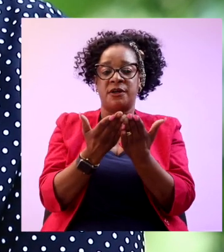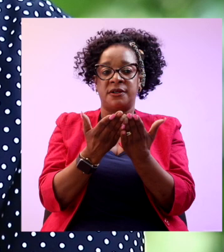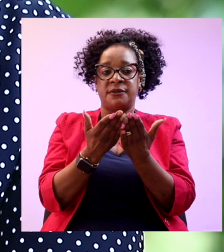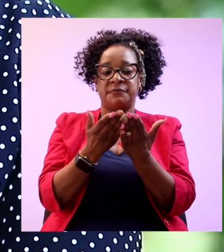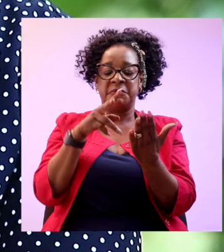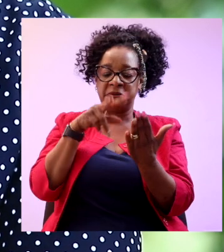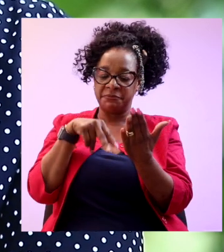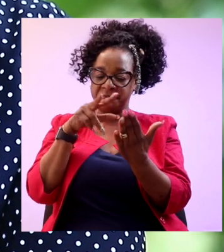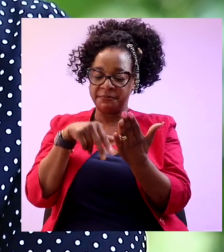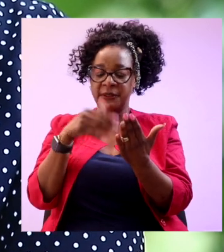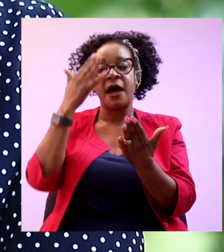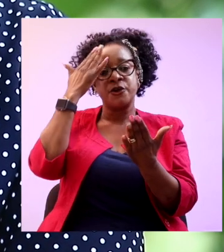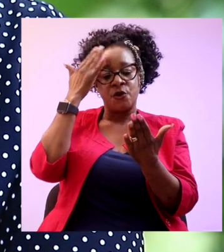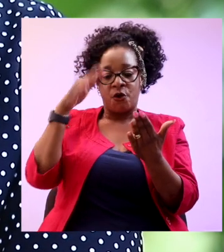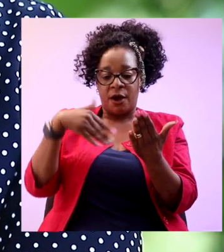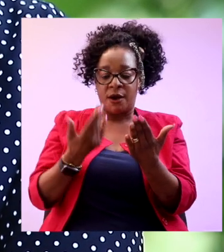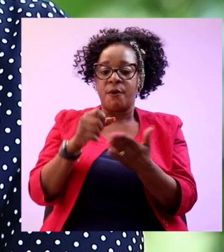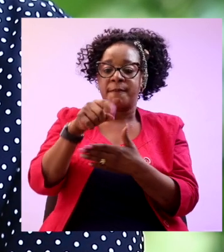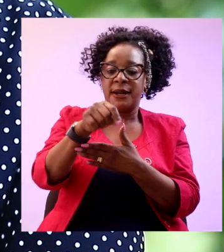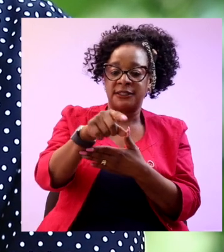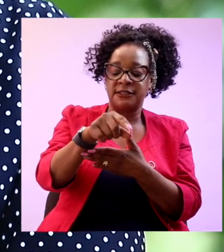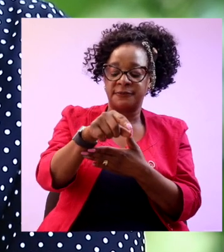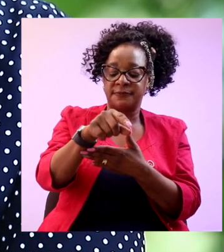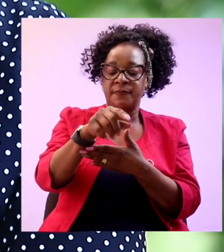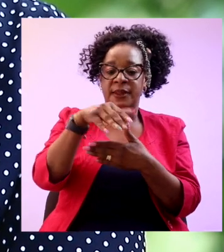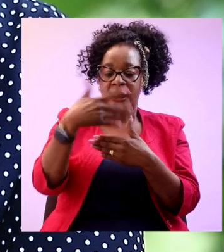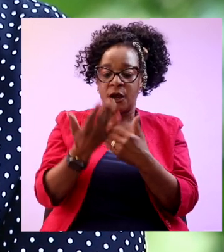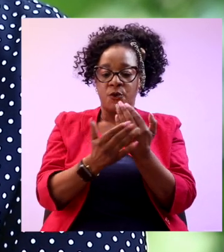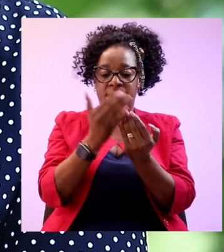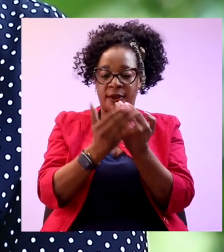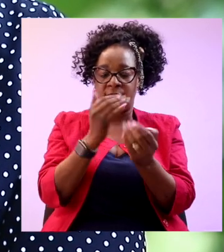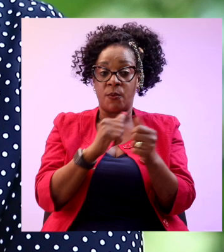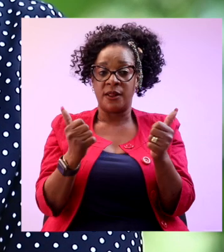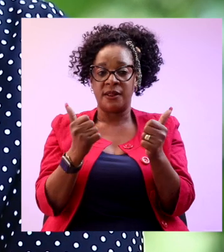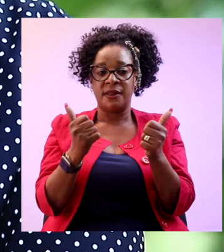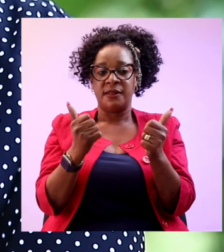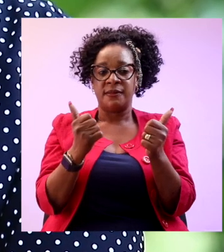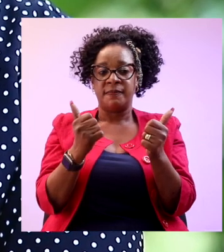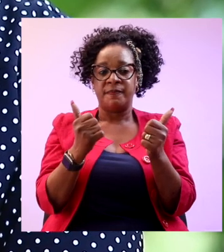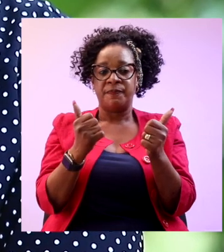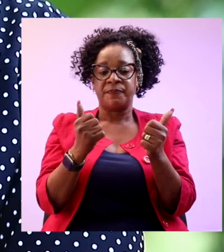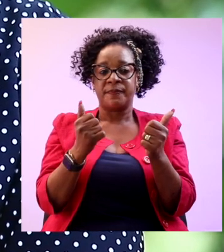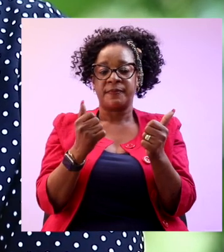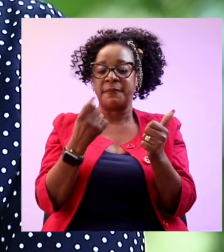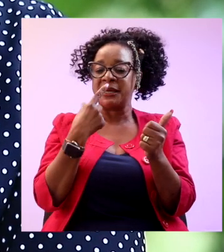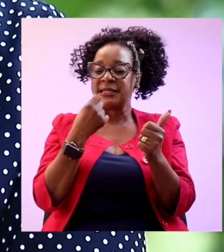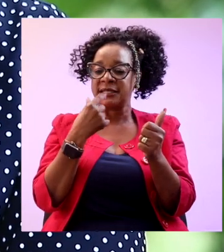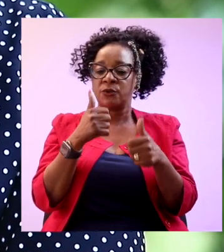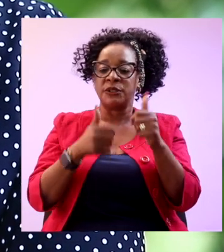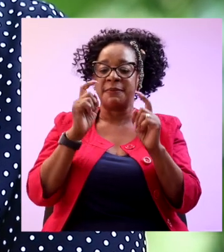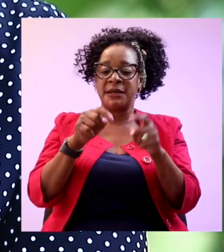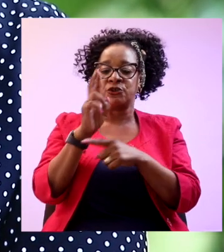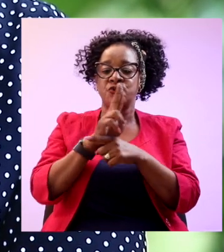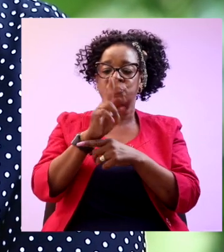kujua jinsi ya kupanda, jinsi ya kutunza ule mmea, yale madawa ambayo